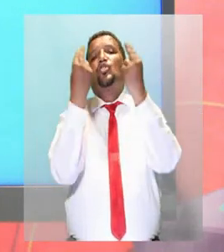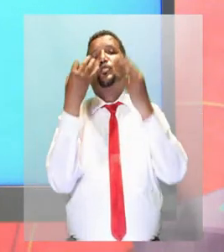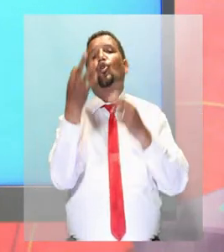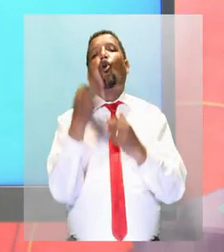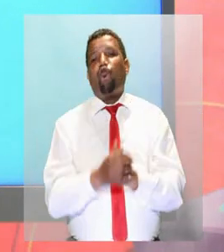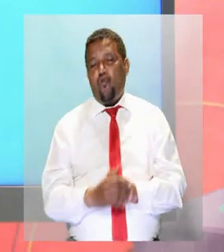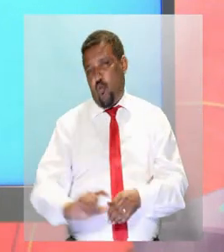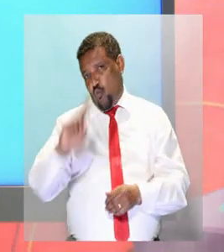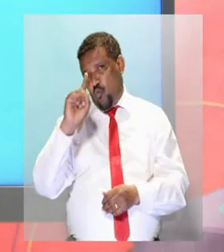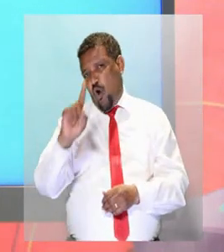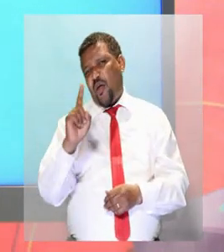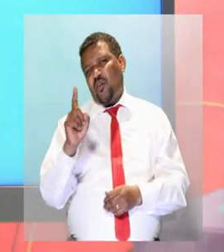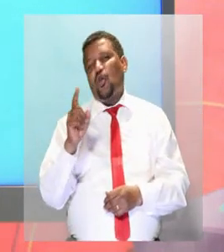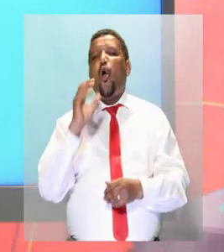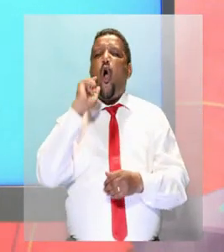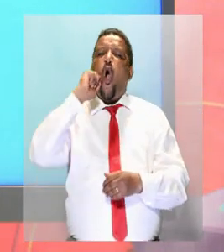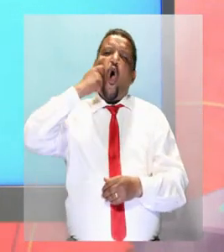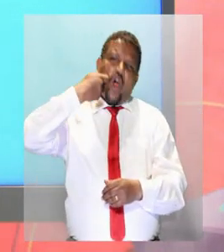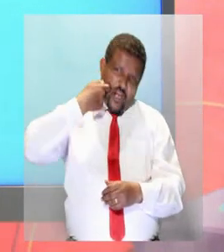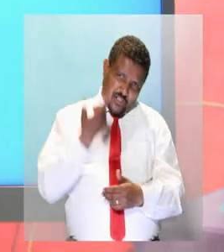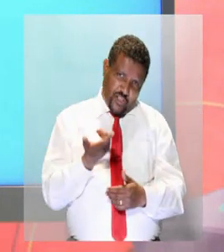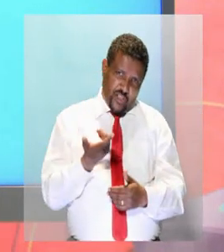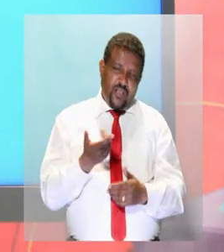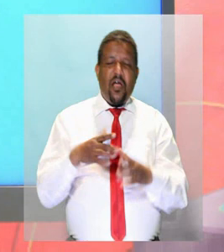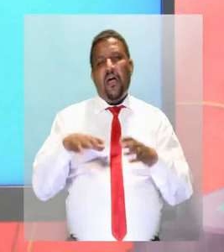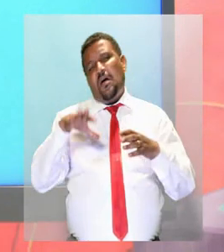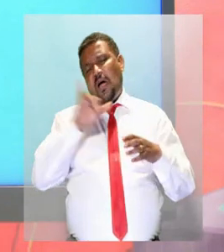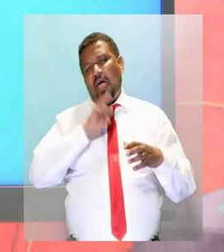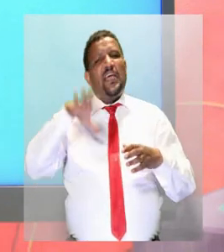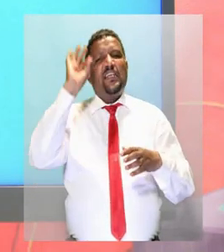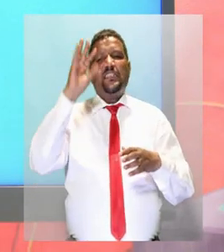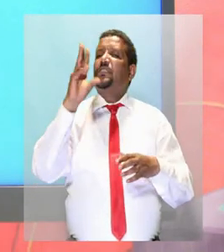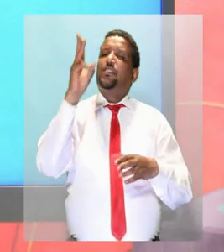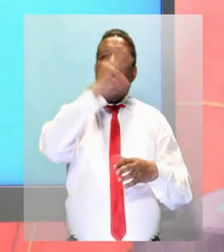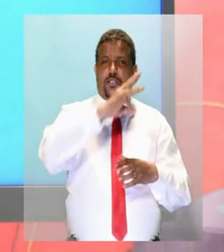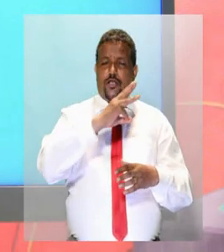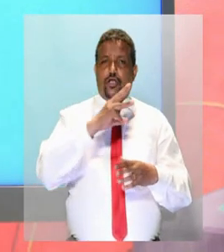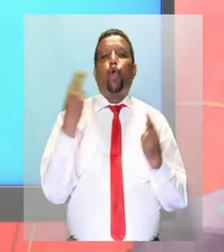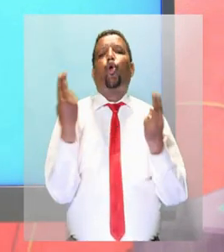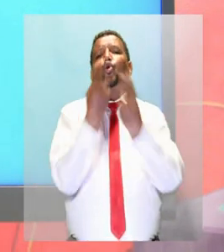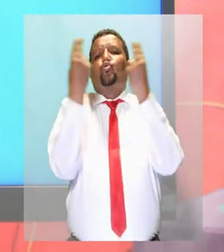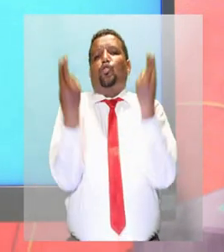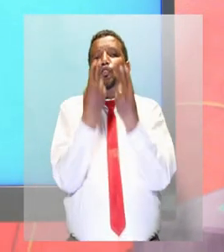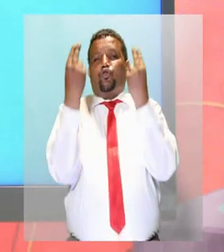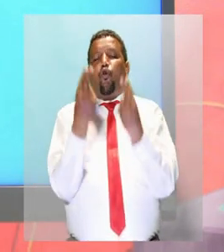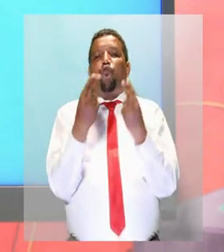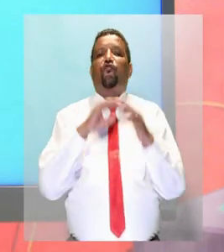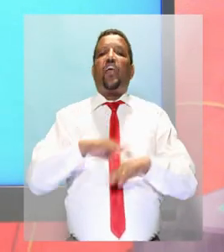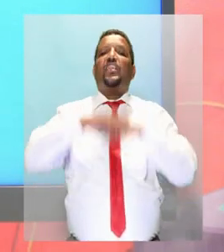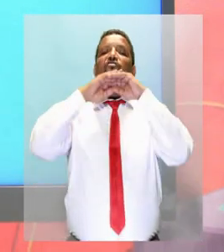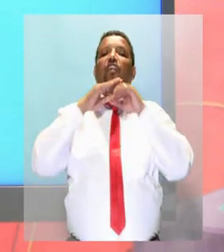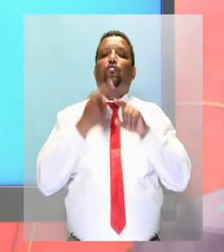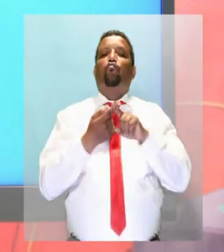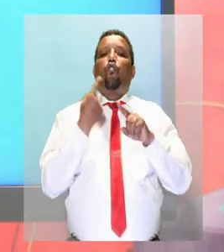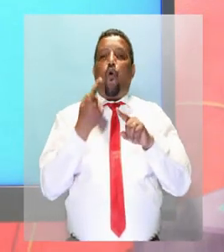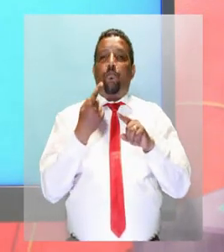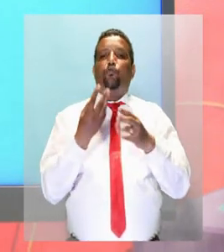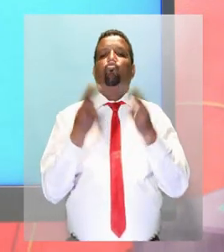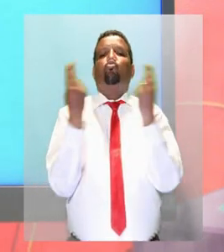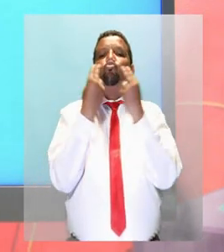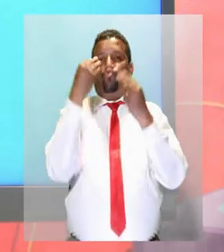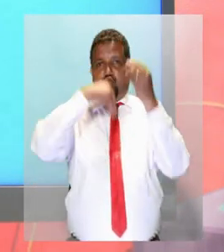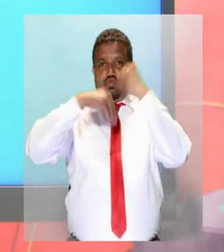of 1 orange, or I get 6 utils of satisfaction from consumption